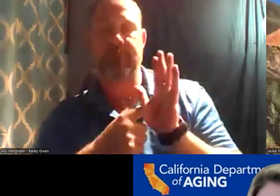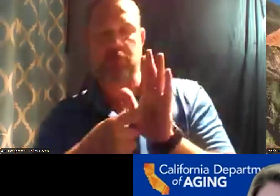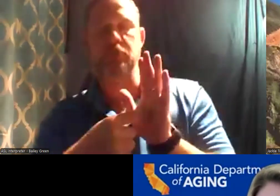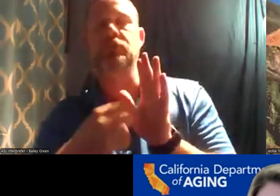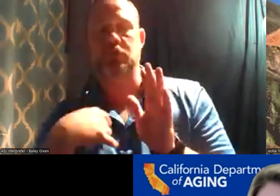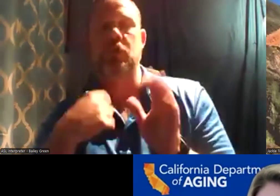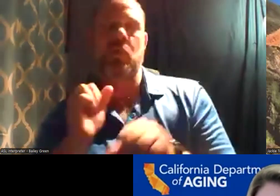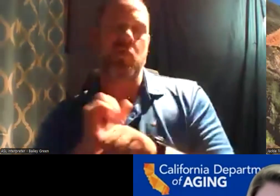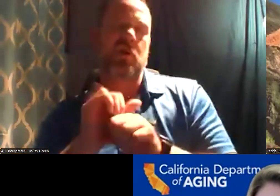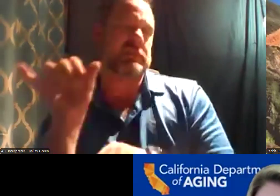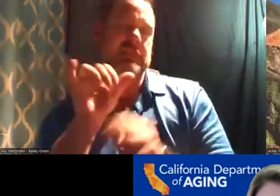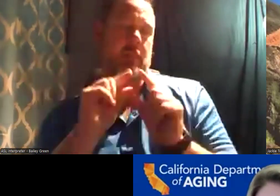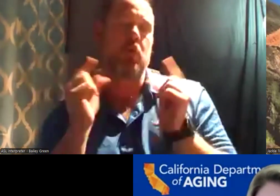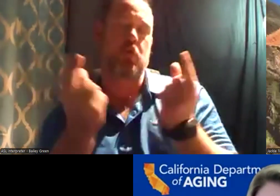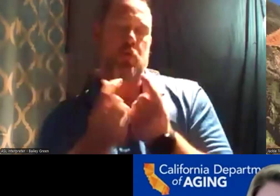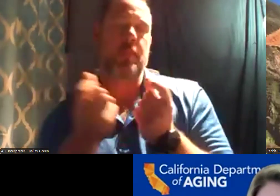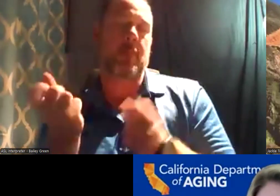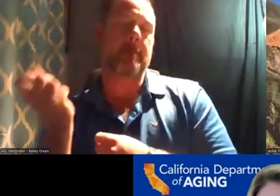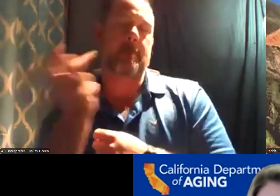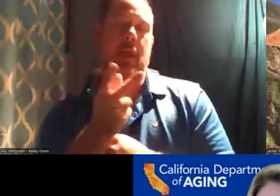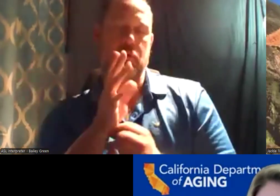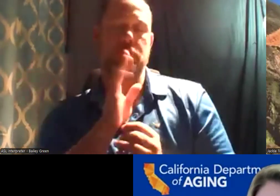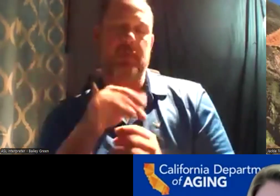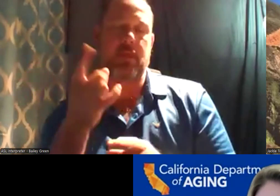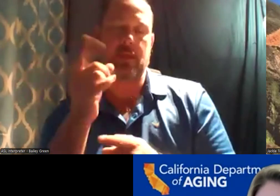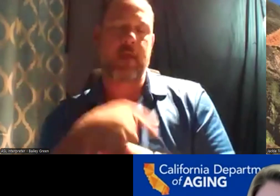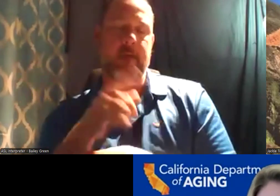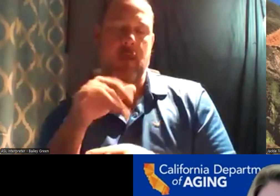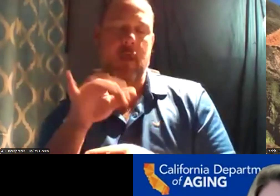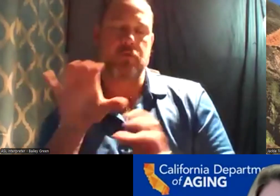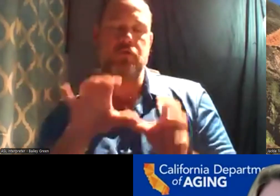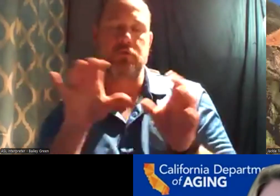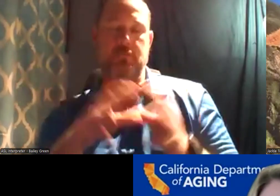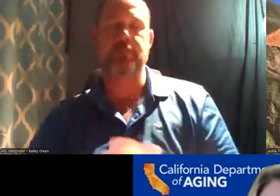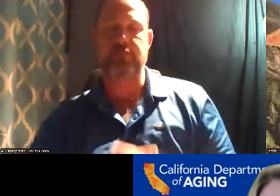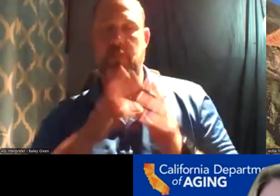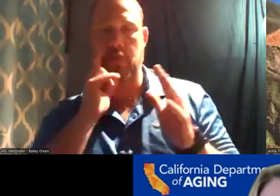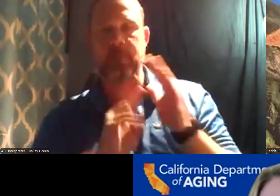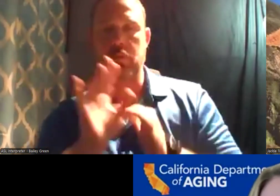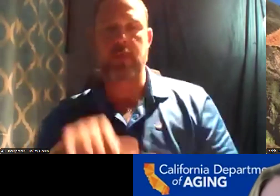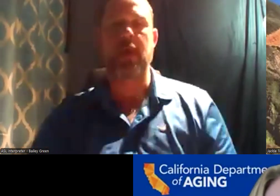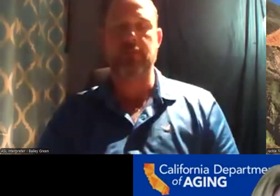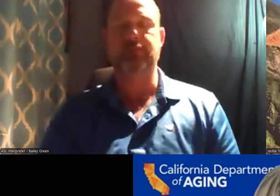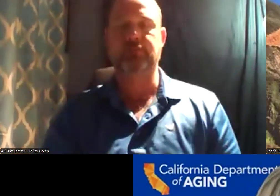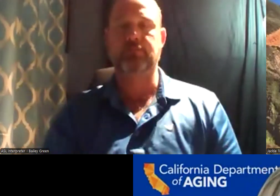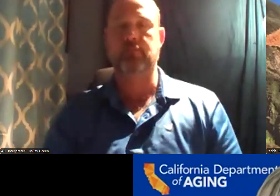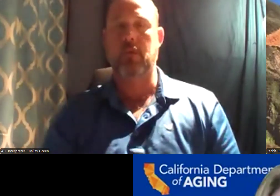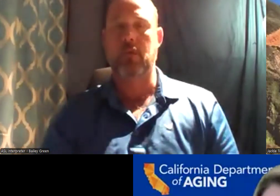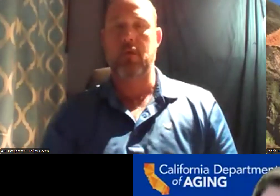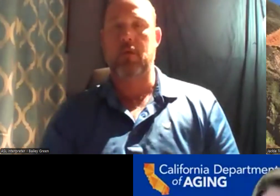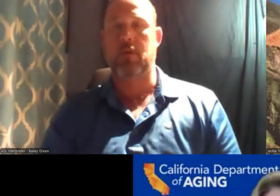working with the same group to bring them back to speak at the Day of Action. So looking forward to that. So sorry to cut off. Jeannie.